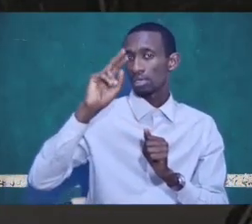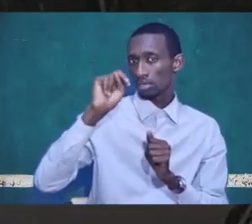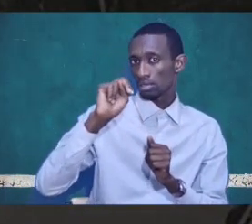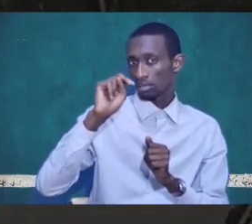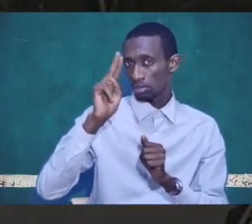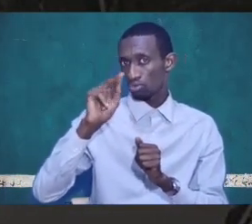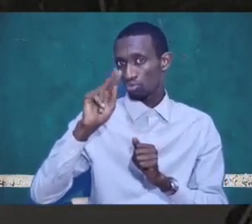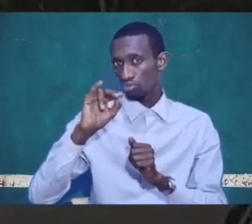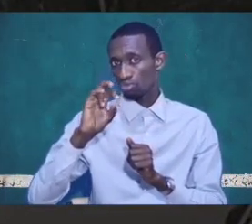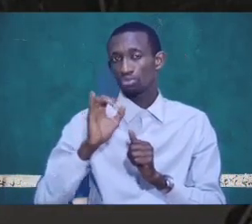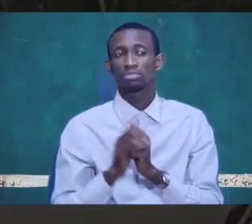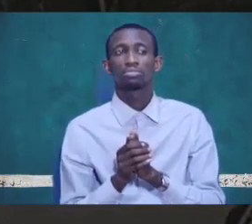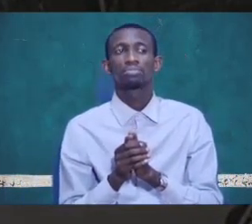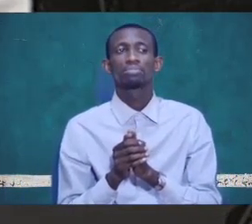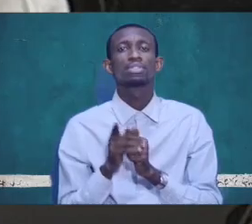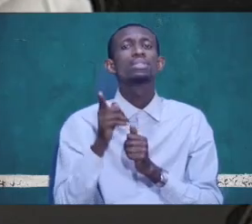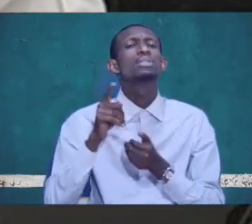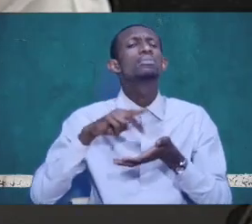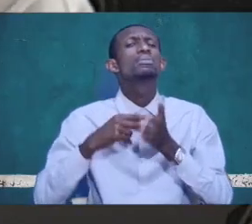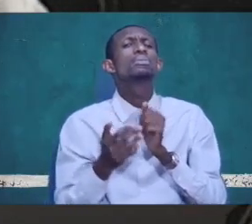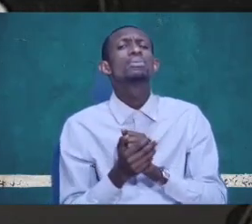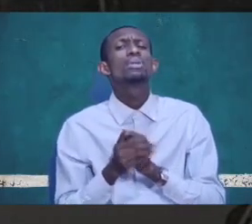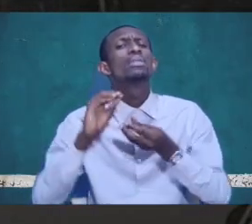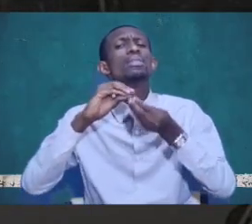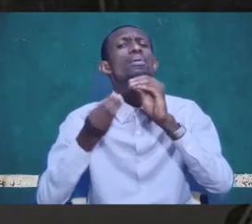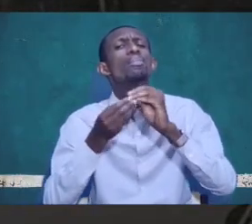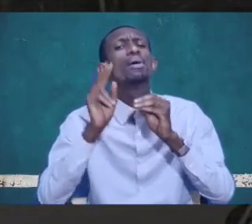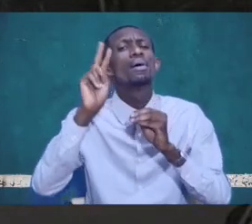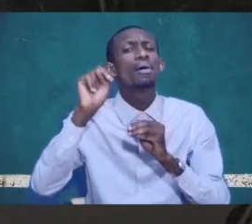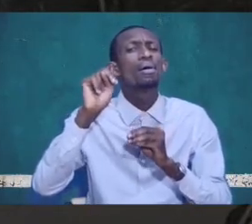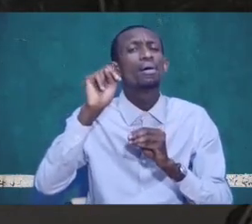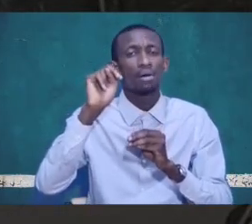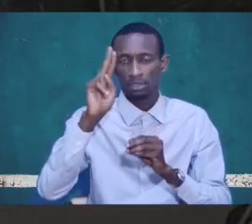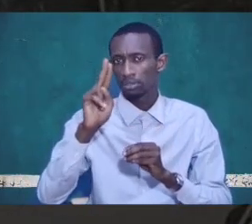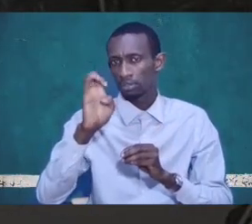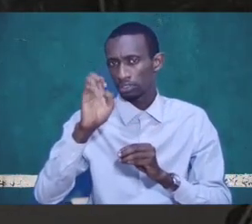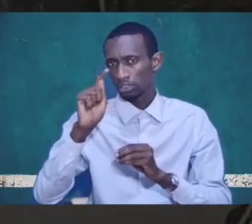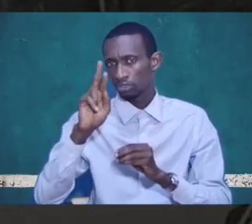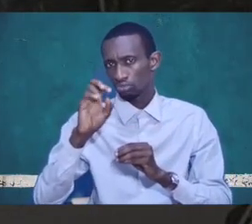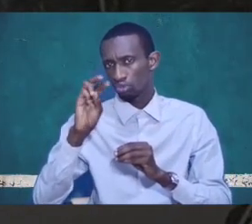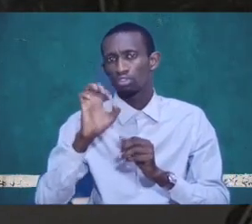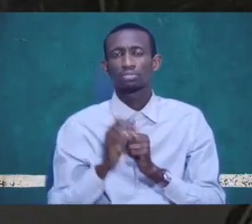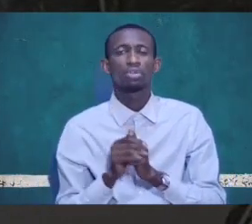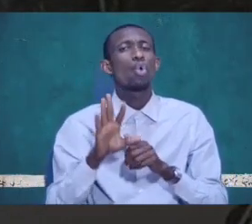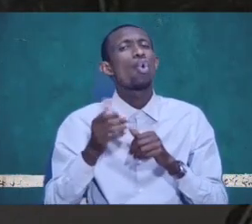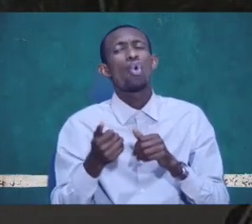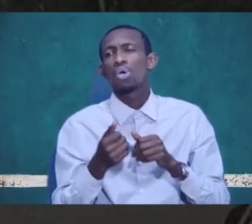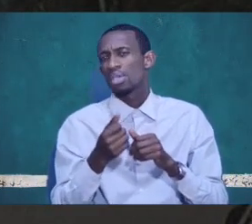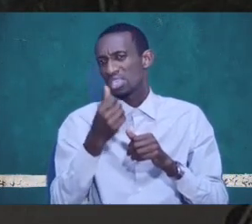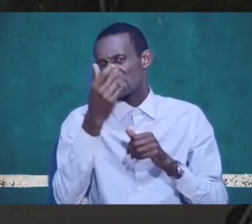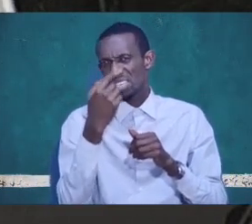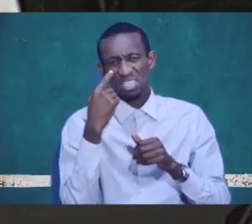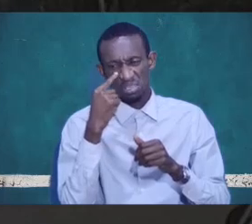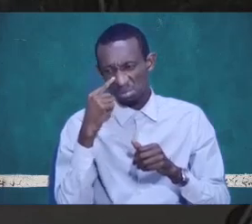it gives the number of neutrons, the other nucleons, or the particles which are found in the